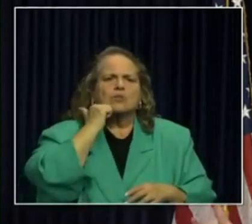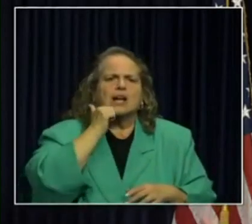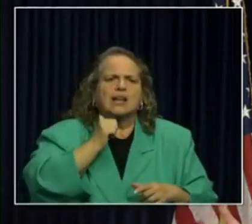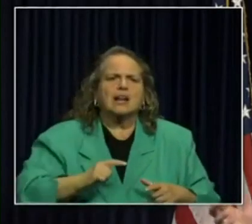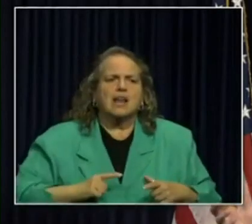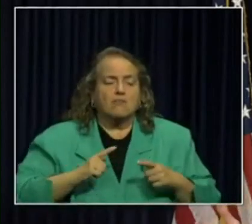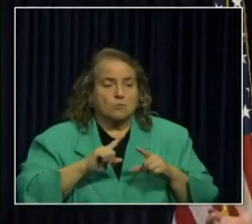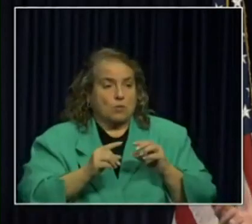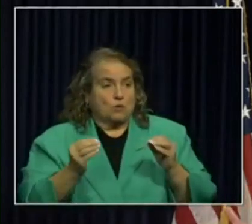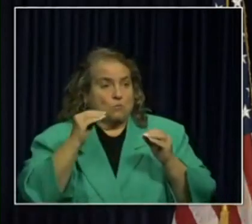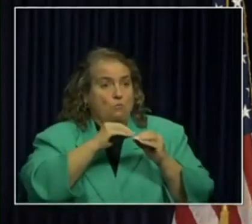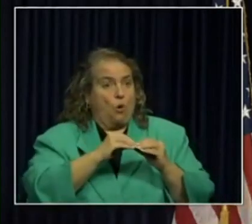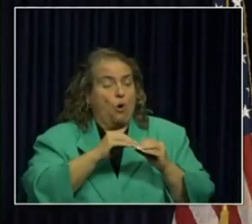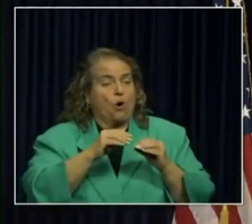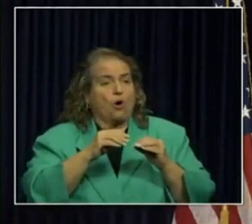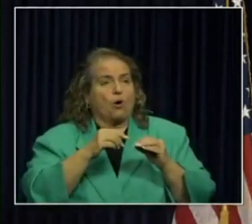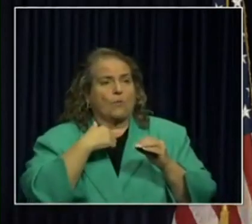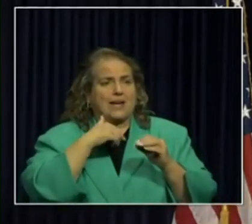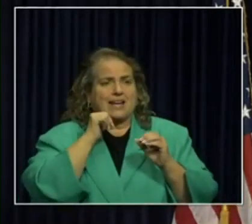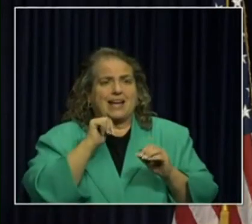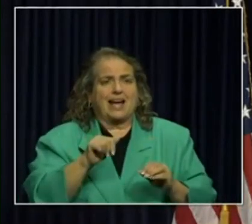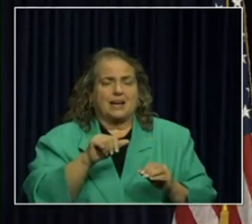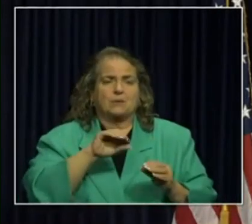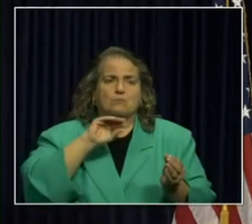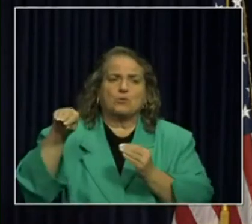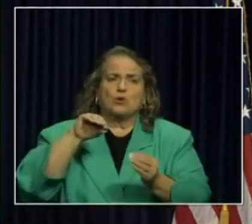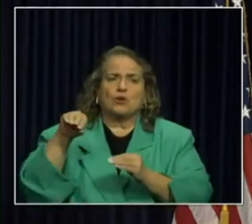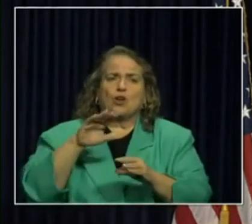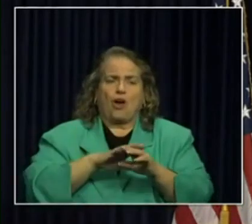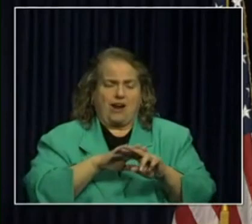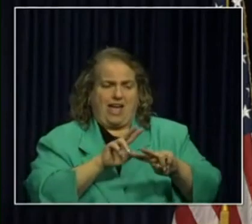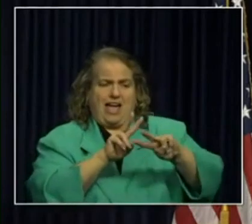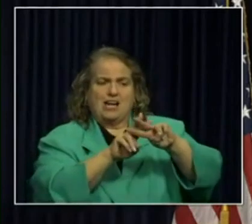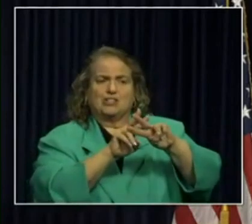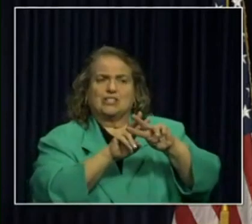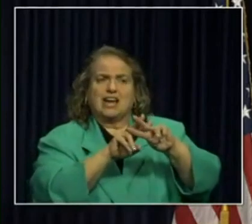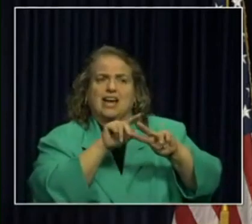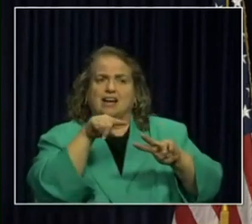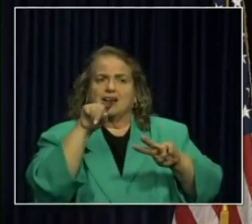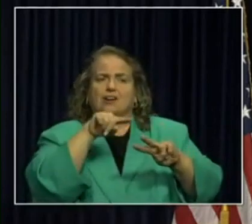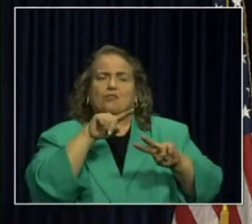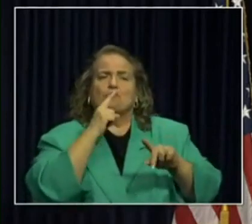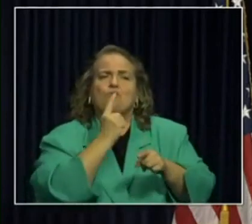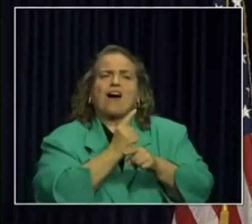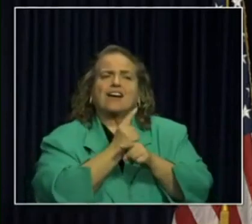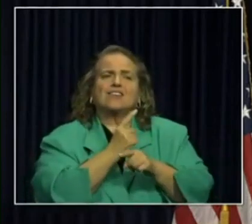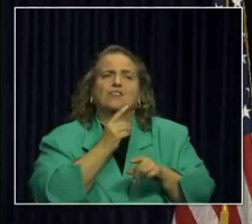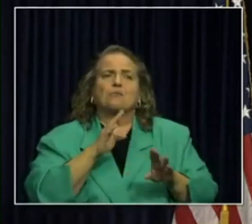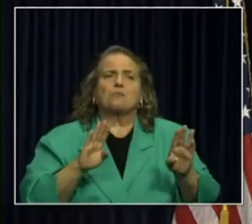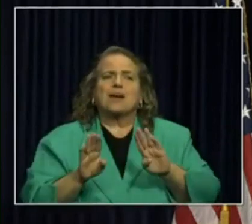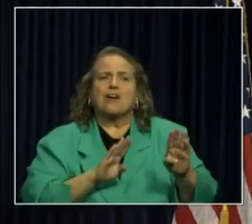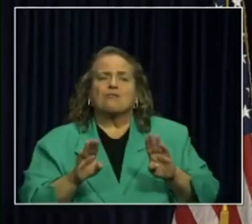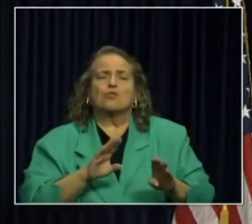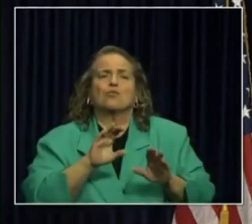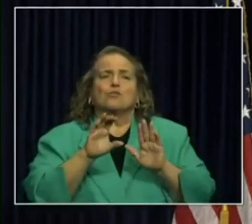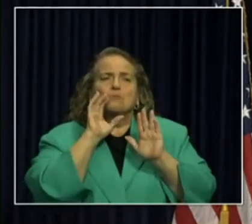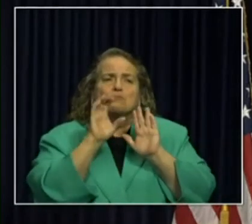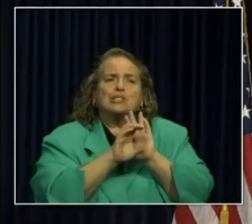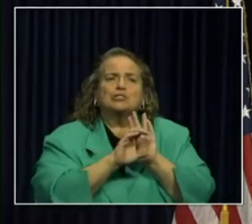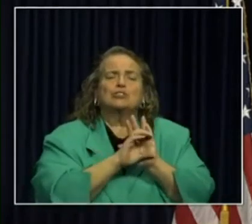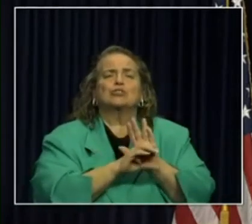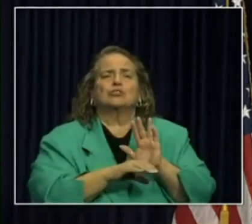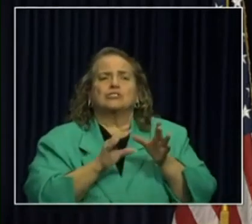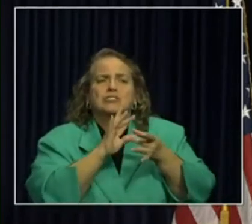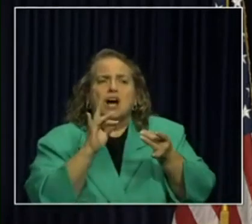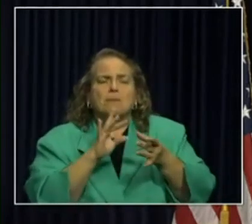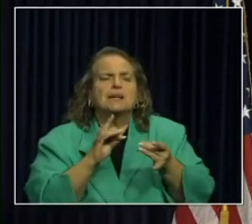that we can get out the type of behaviors that we want to see, the better, and we want to encourage it from each and every Kentuckian. Remember, it